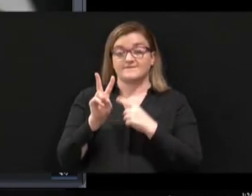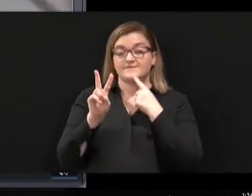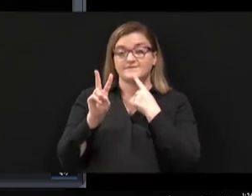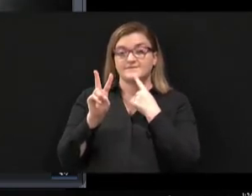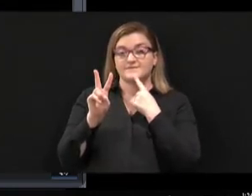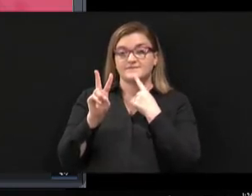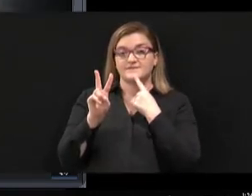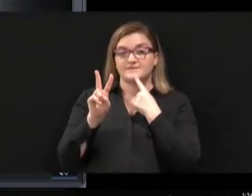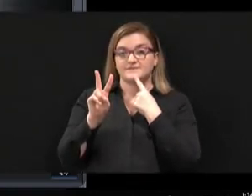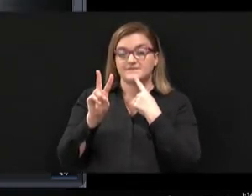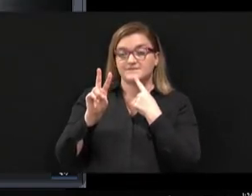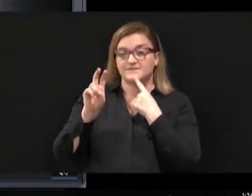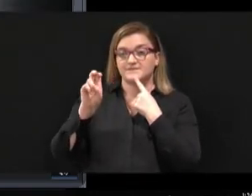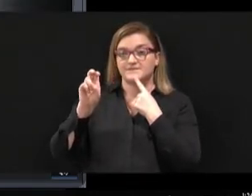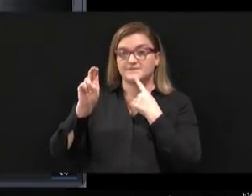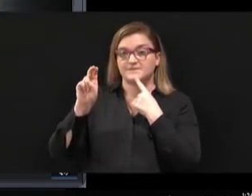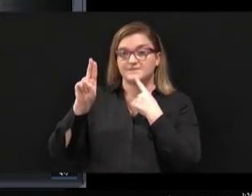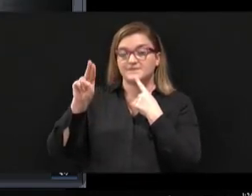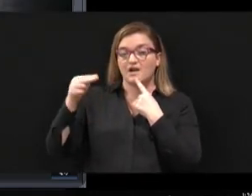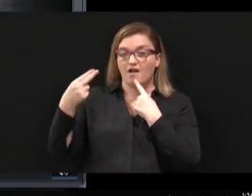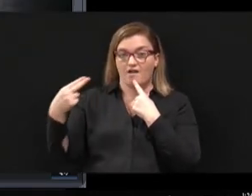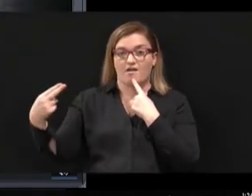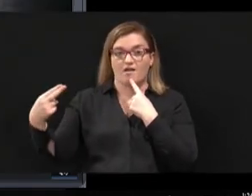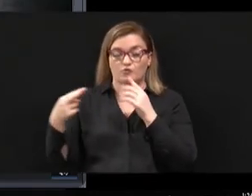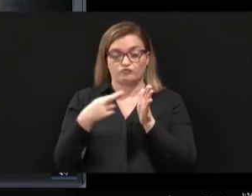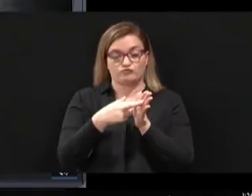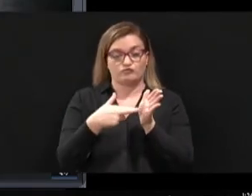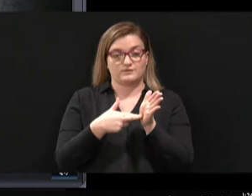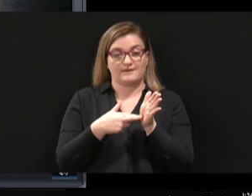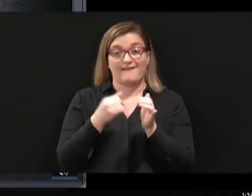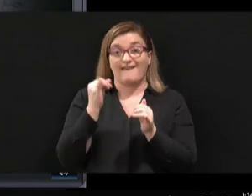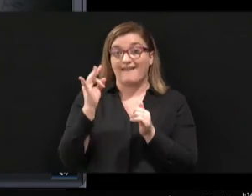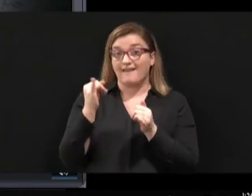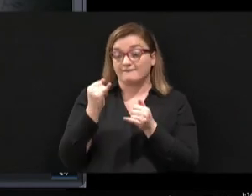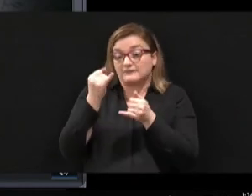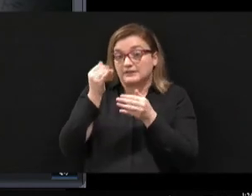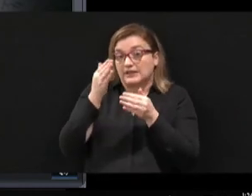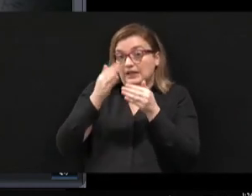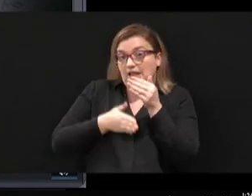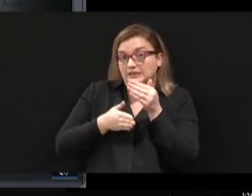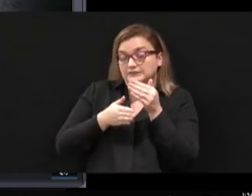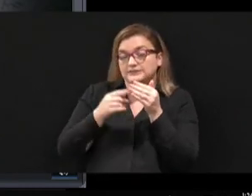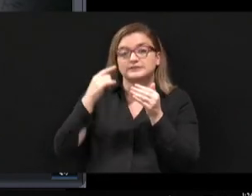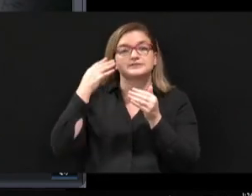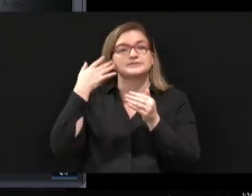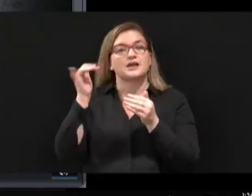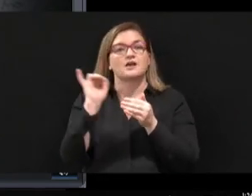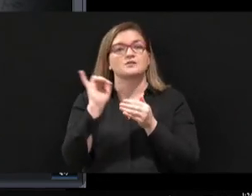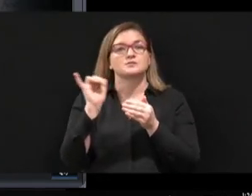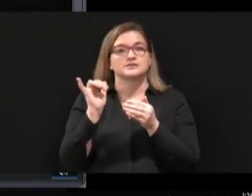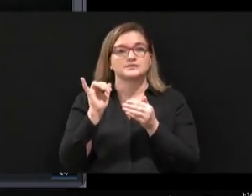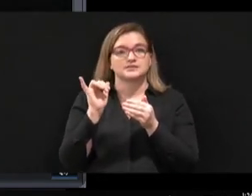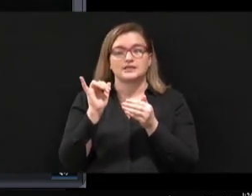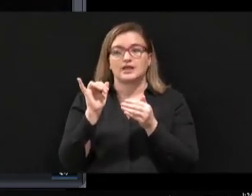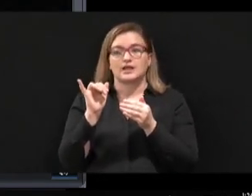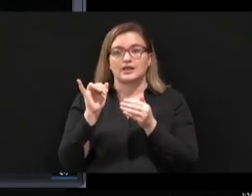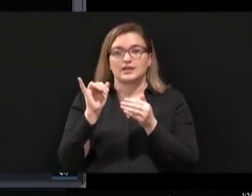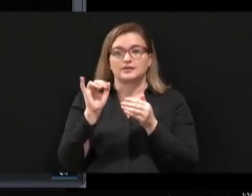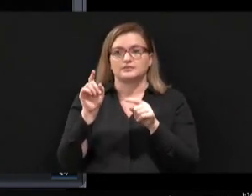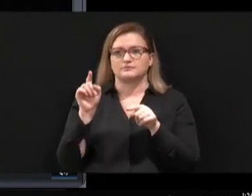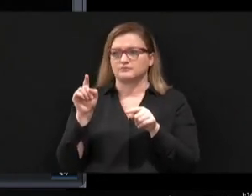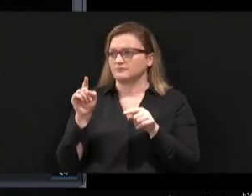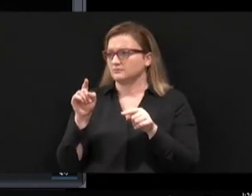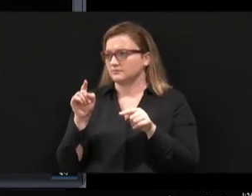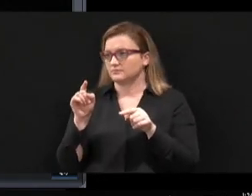Last rule here. If the ending sounds like always add a magic E. If